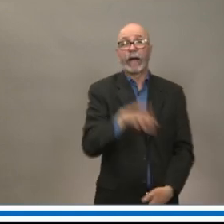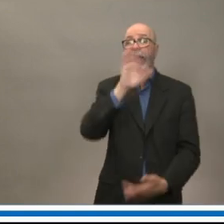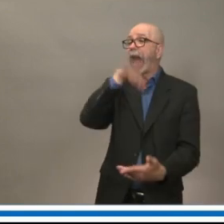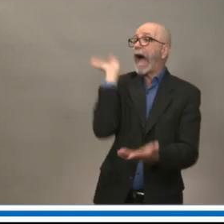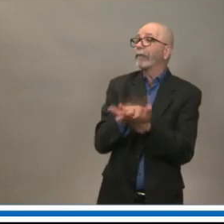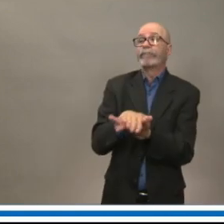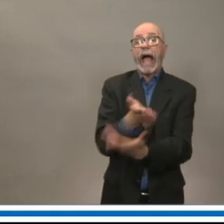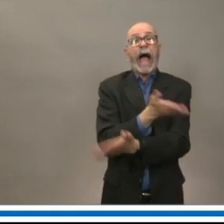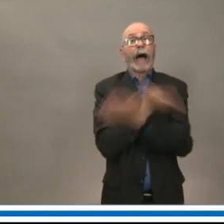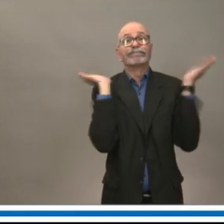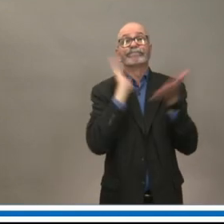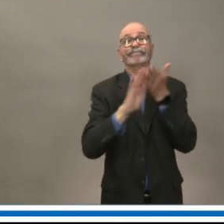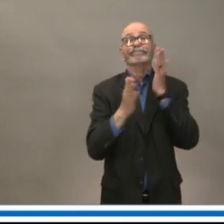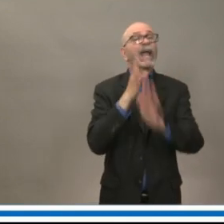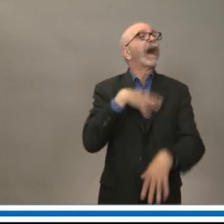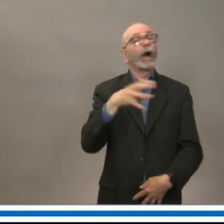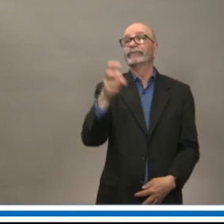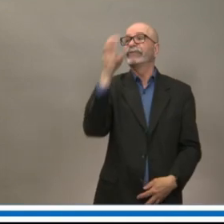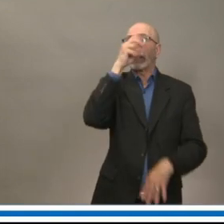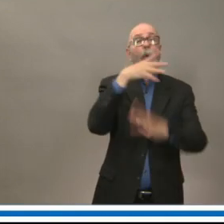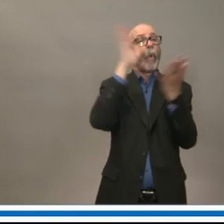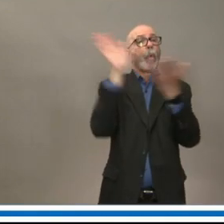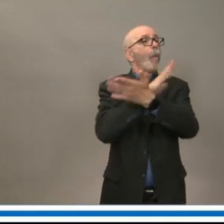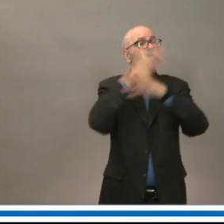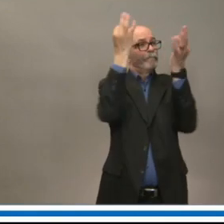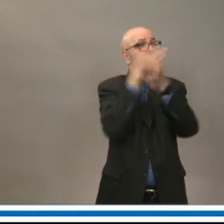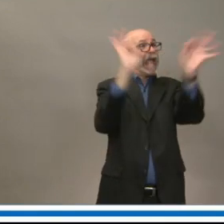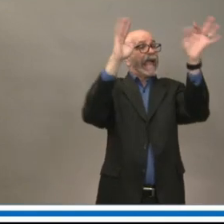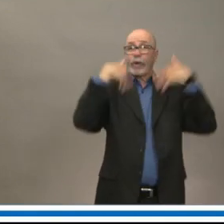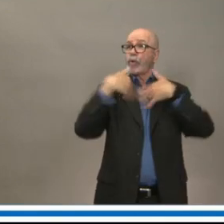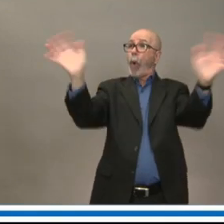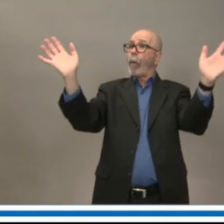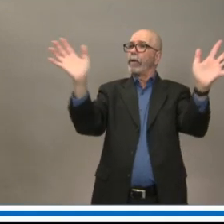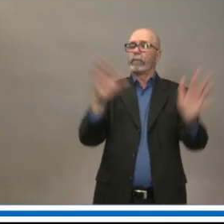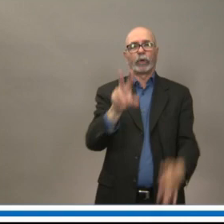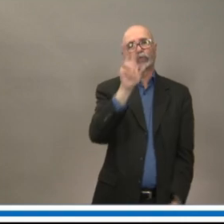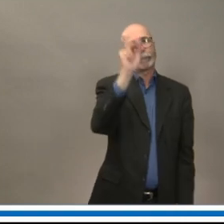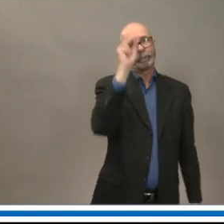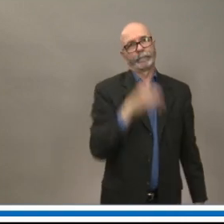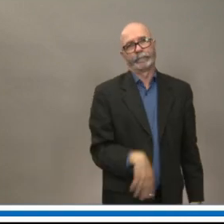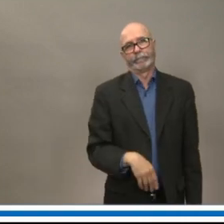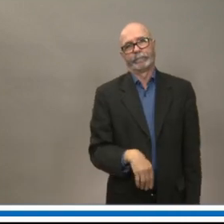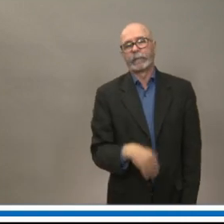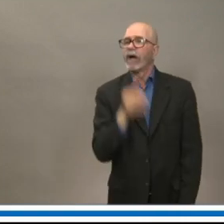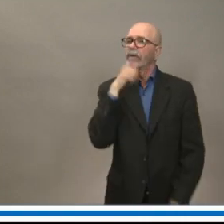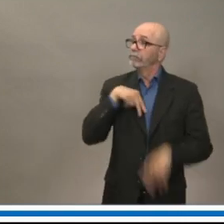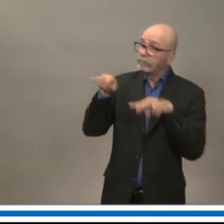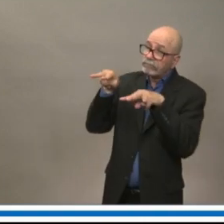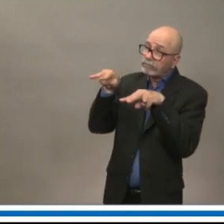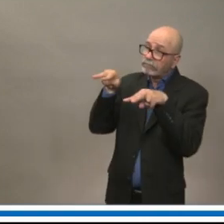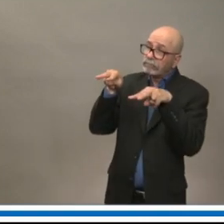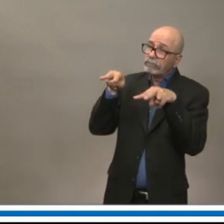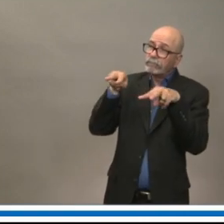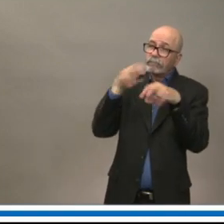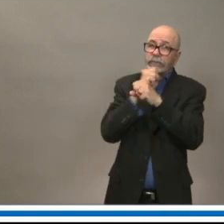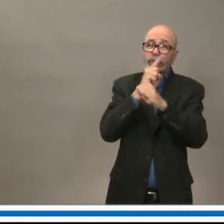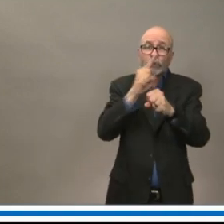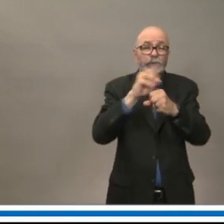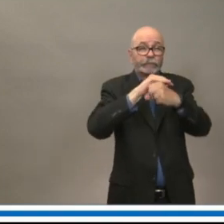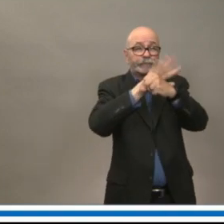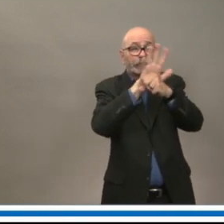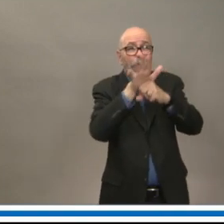and gradually, monitoring the disease epidemiology as we do that and being prepared to course correct if